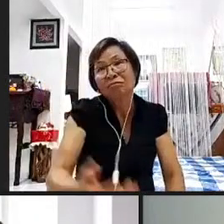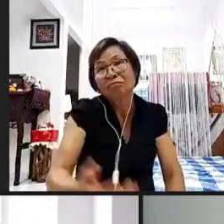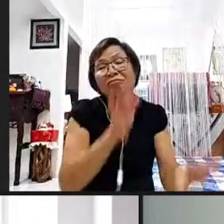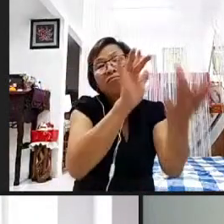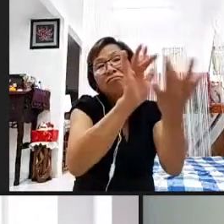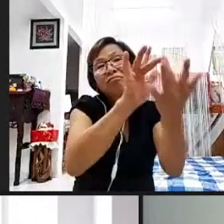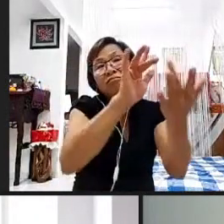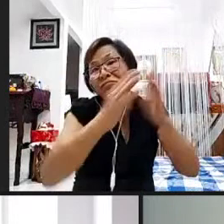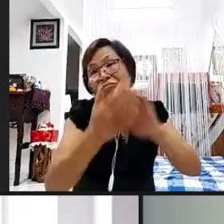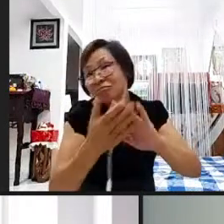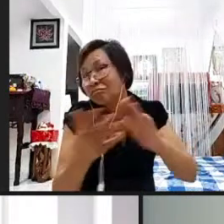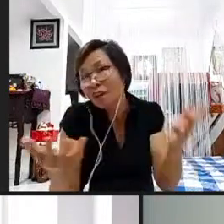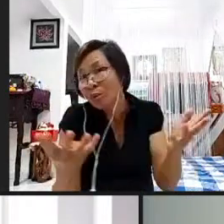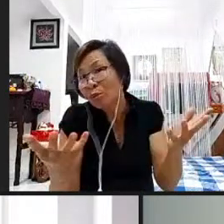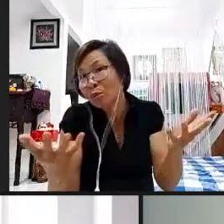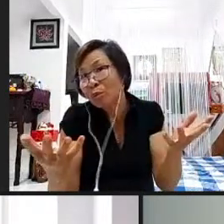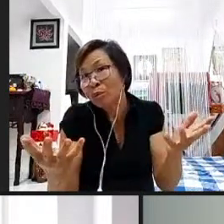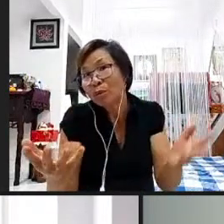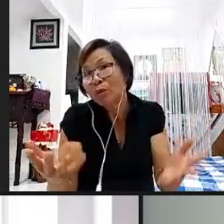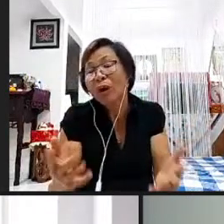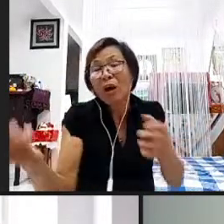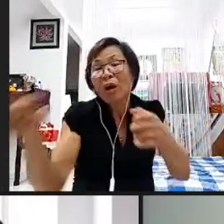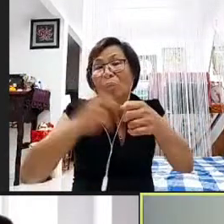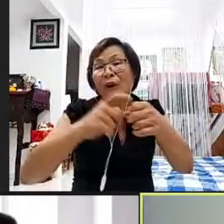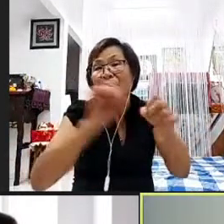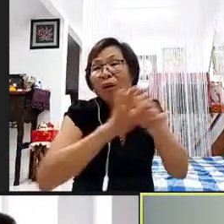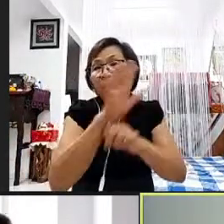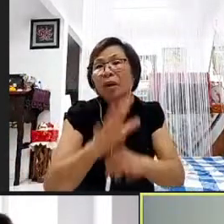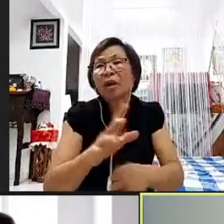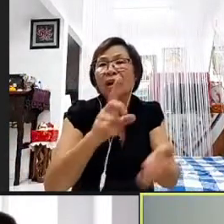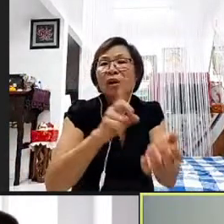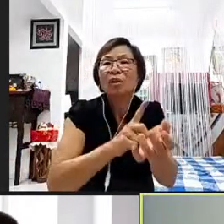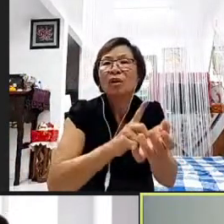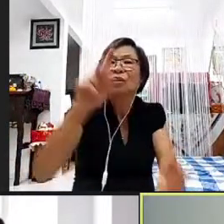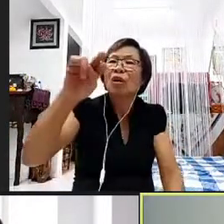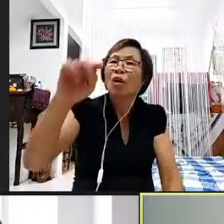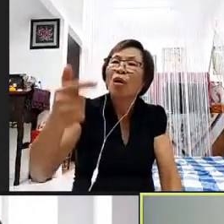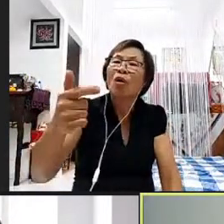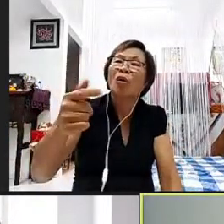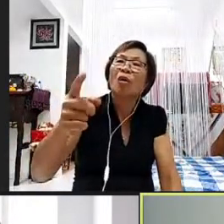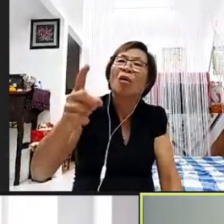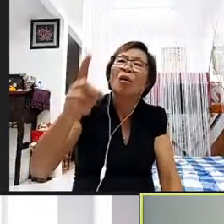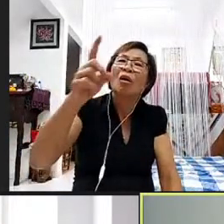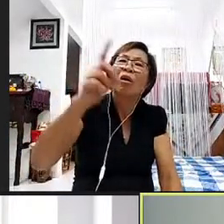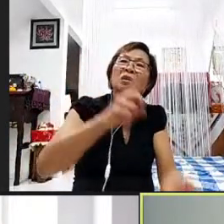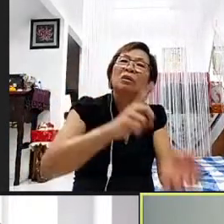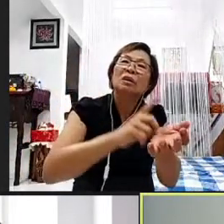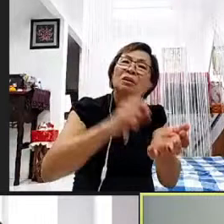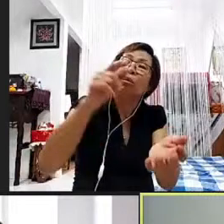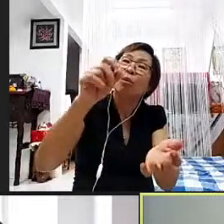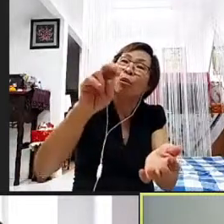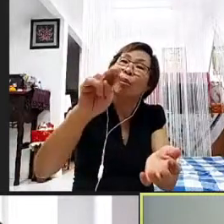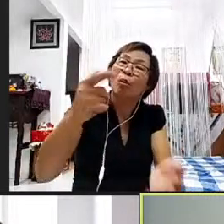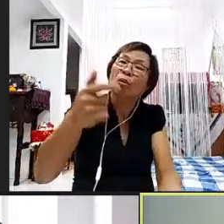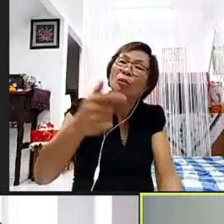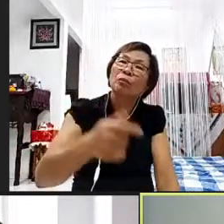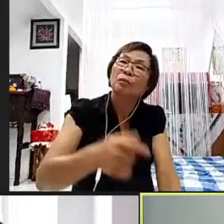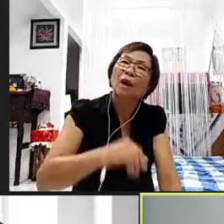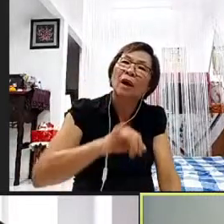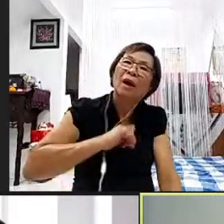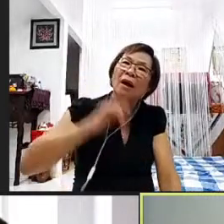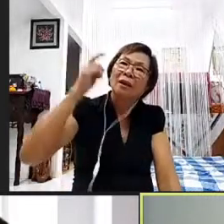Dr. Okay, Ong, I go think ahead. I will start this off. But I think actually